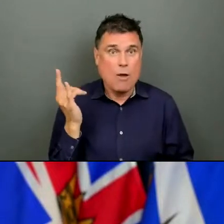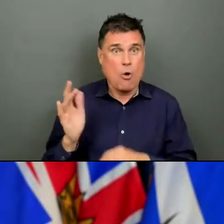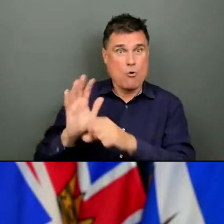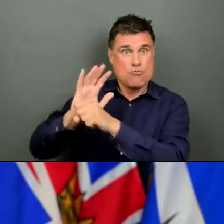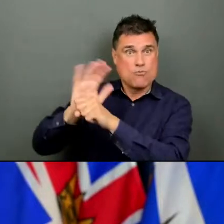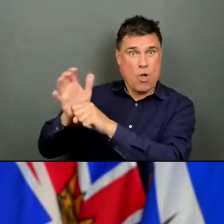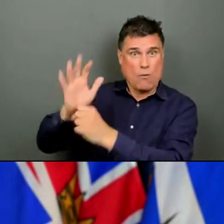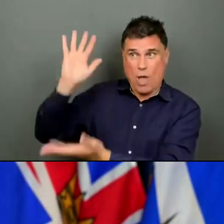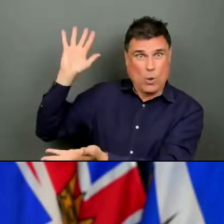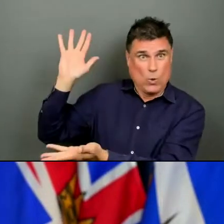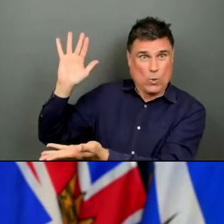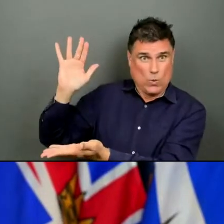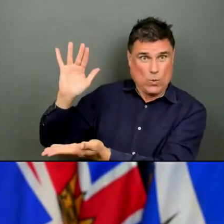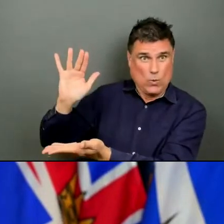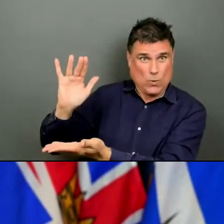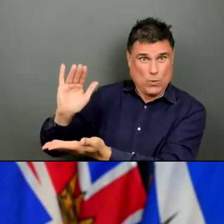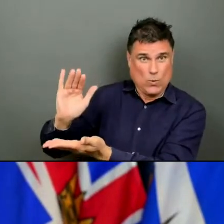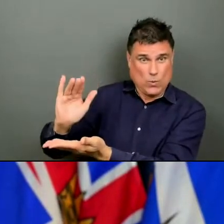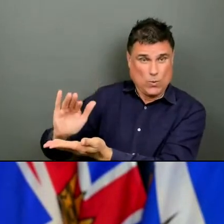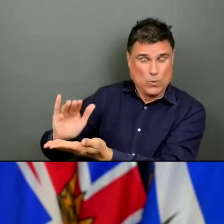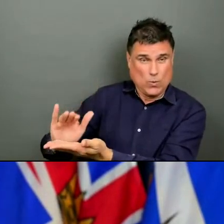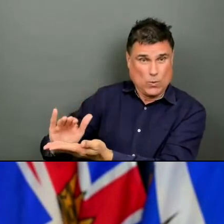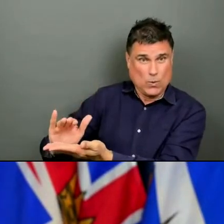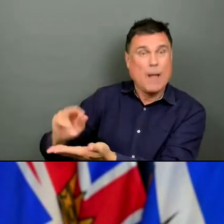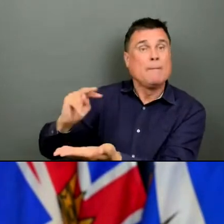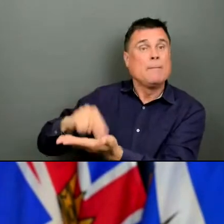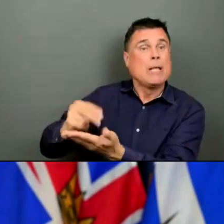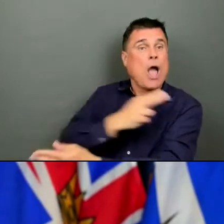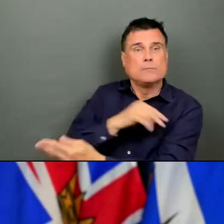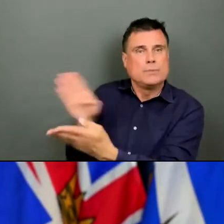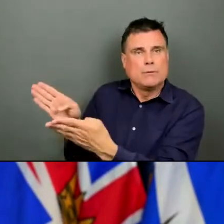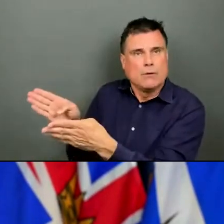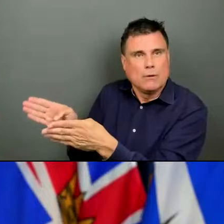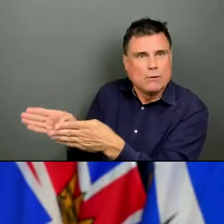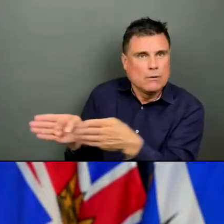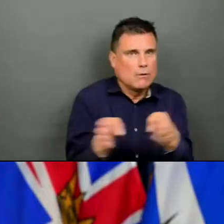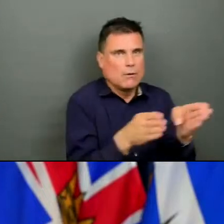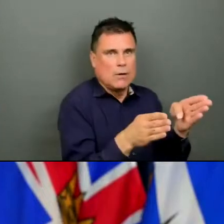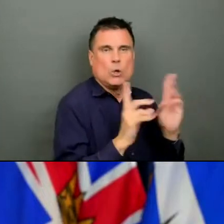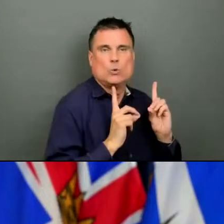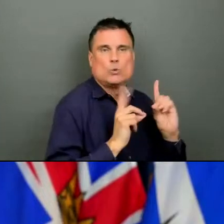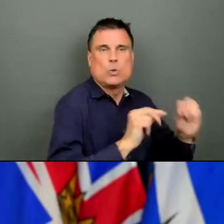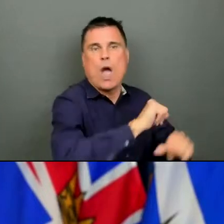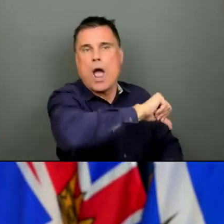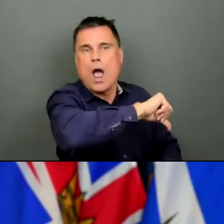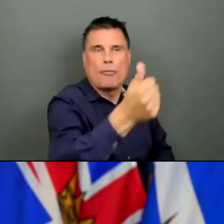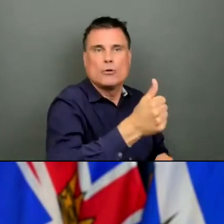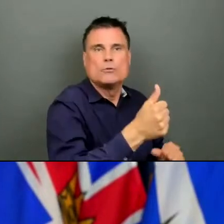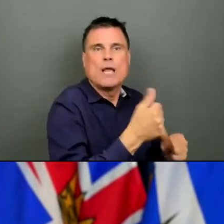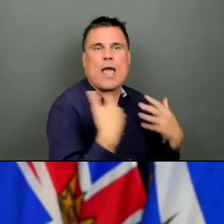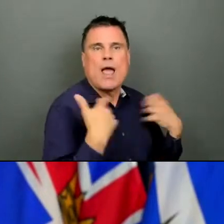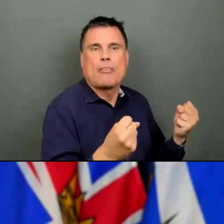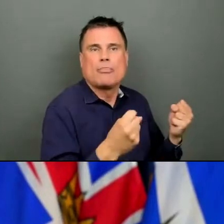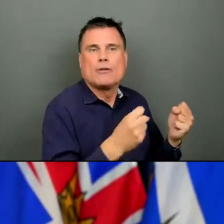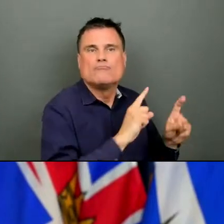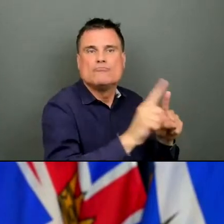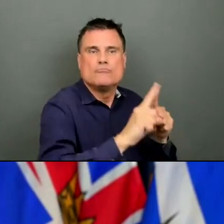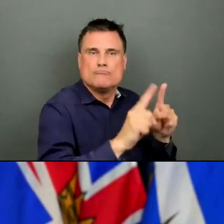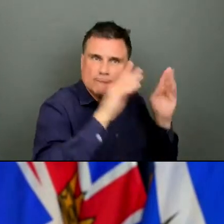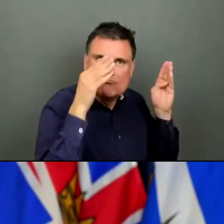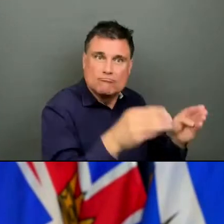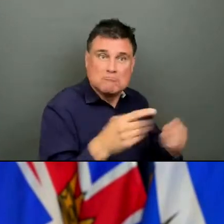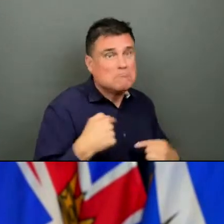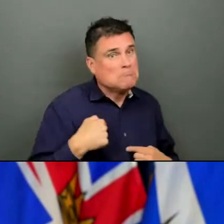patients has been met with an increase in other patients, as happens in hospitals and as we might expect.